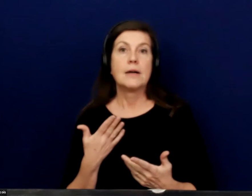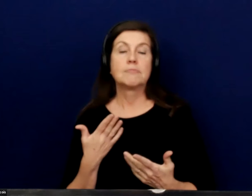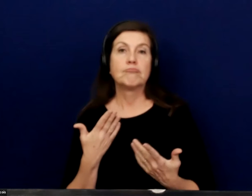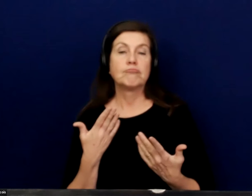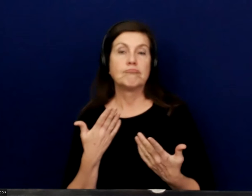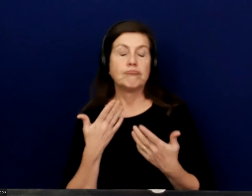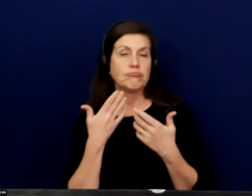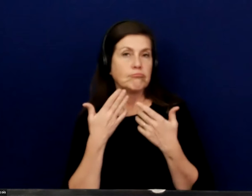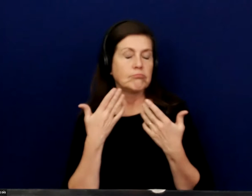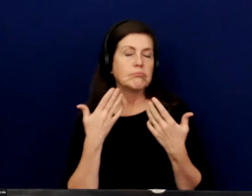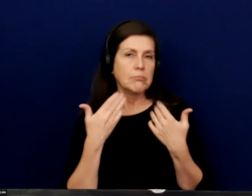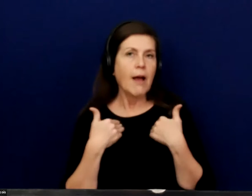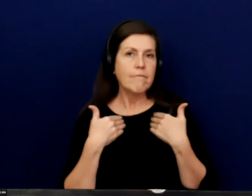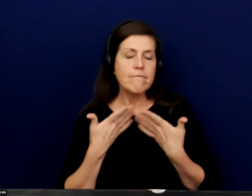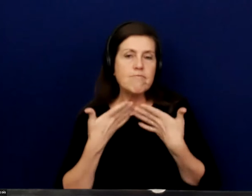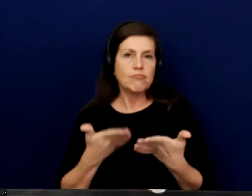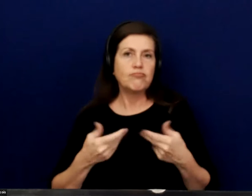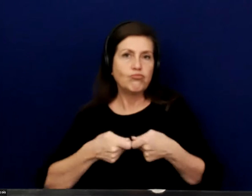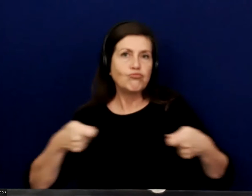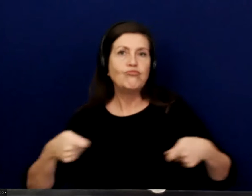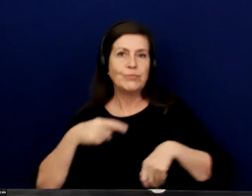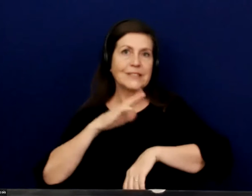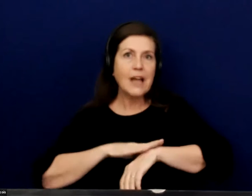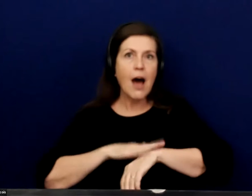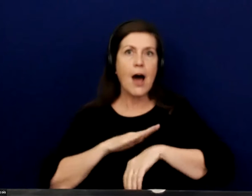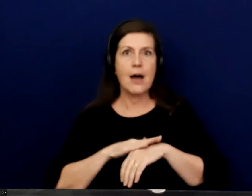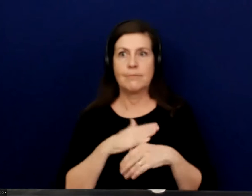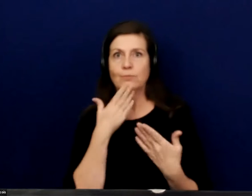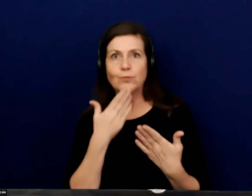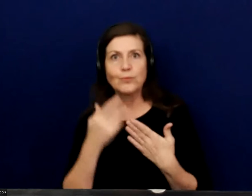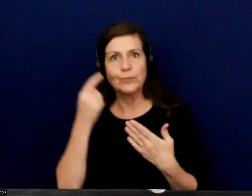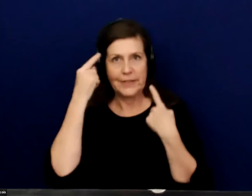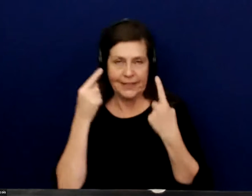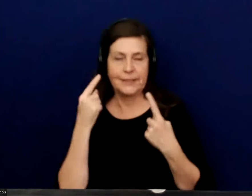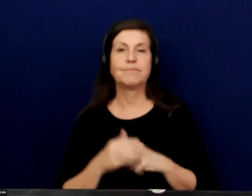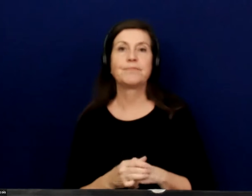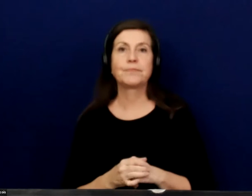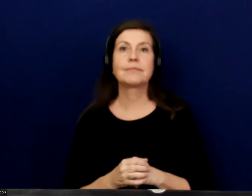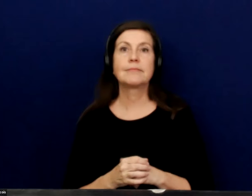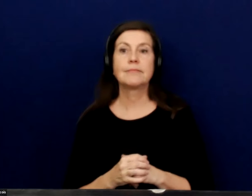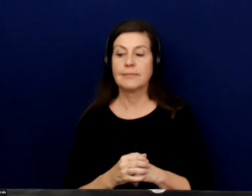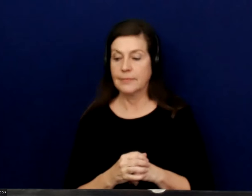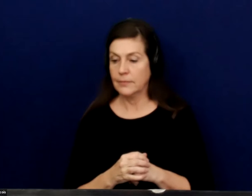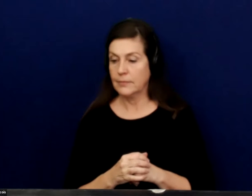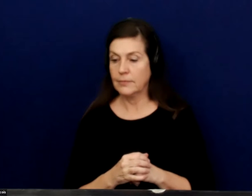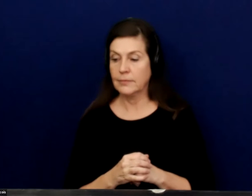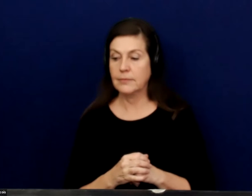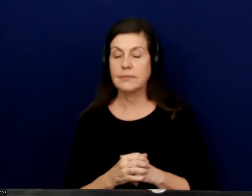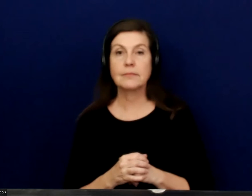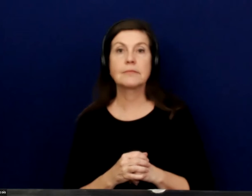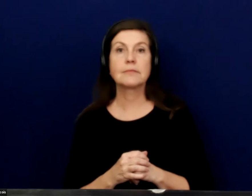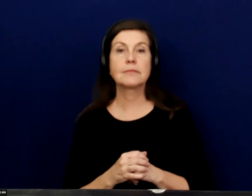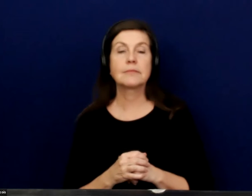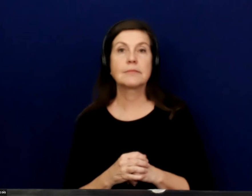all the brilliant ideas that we already had. Anyway, I promised to start this. So I